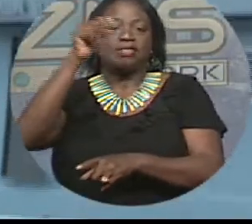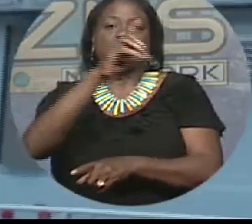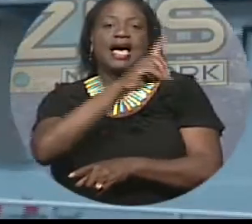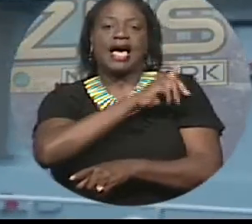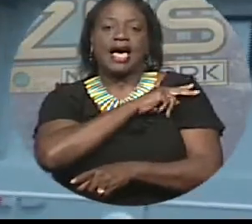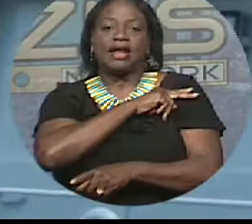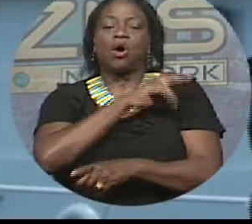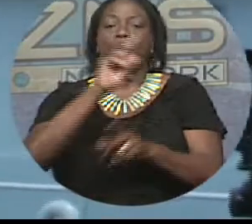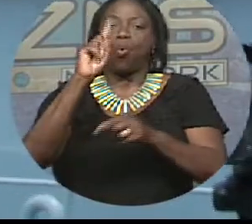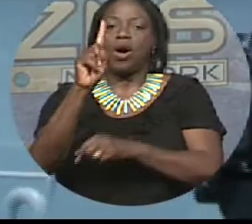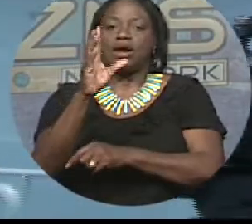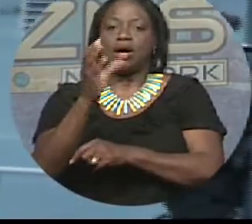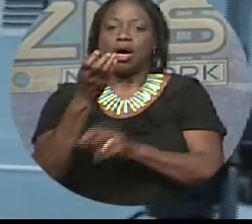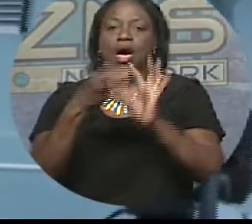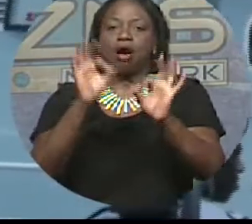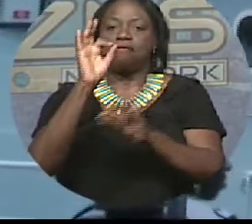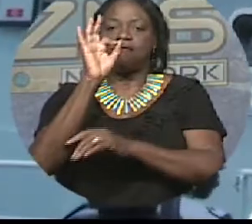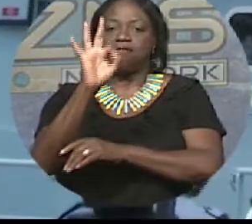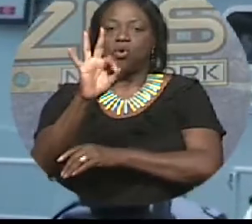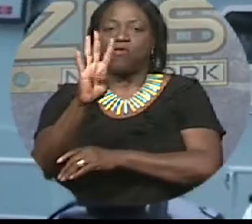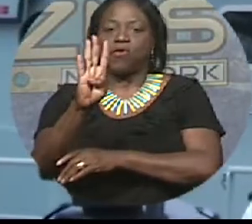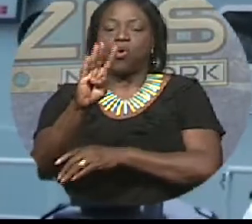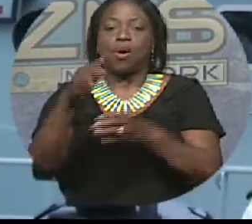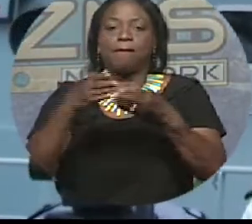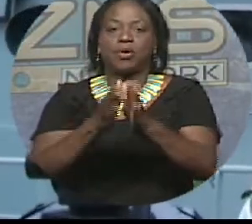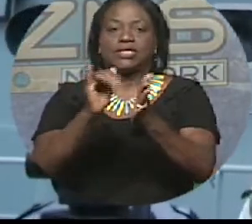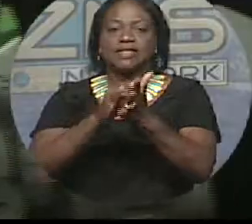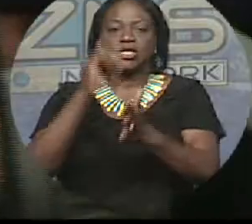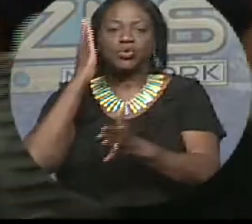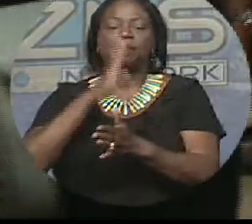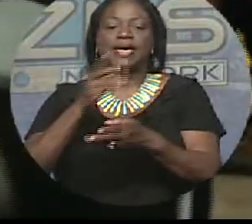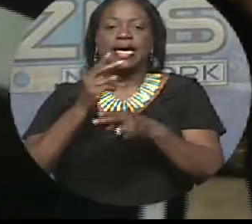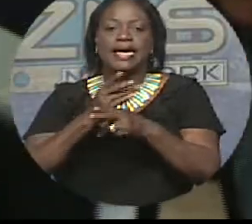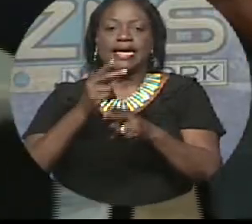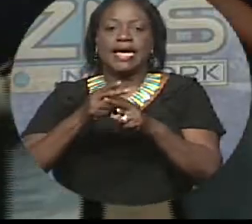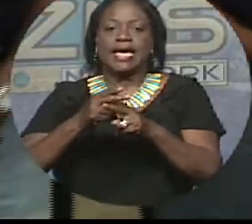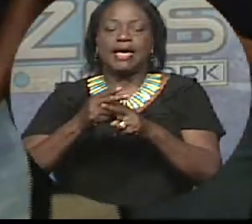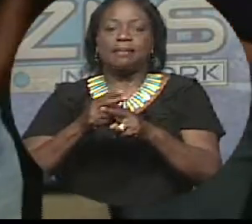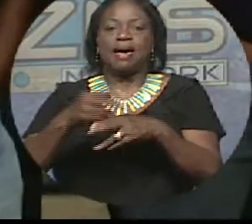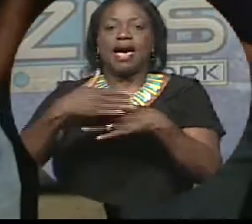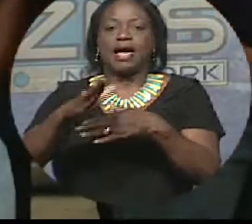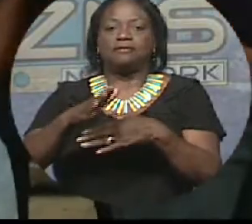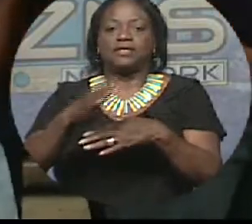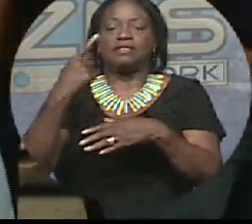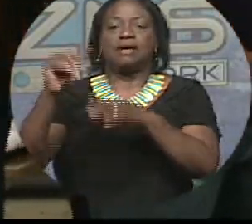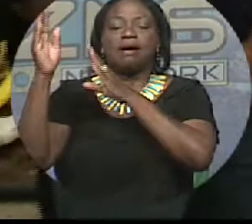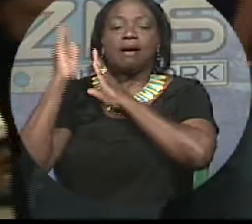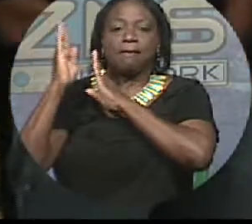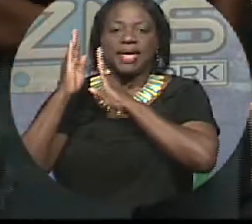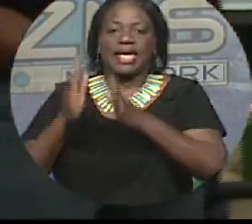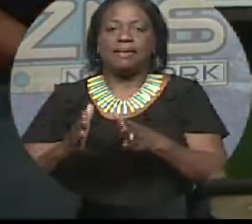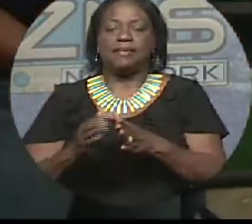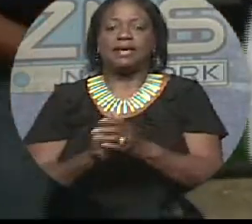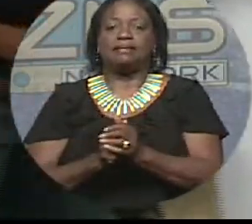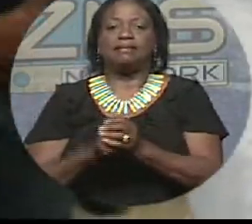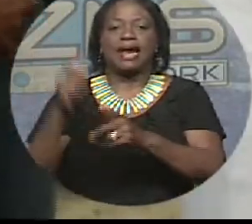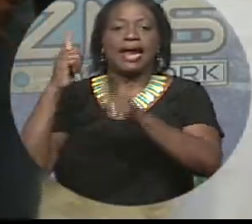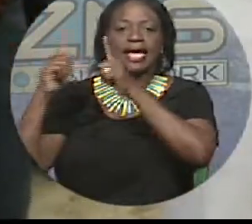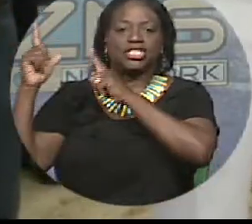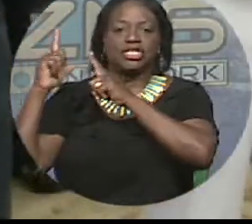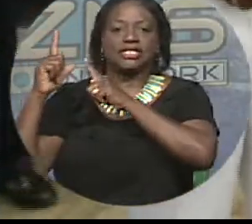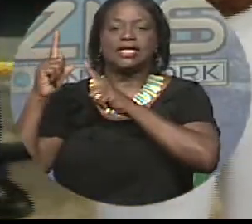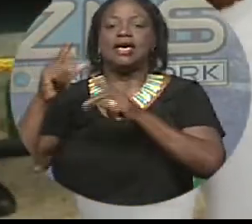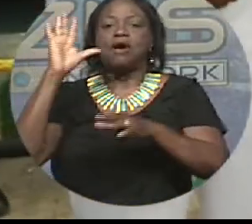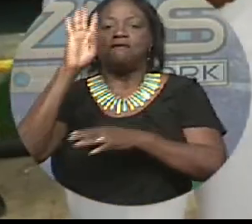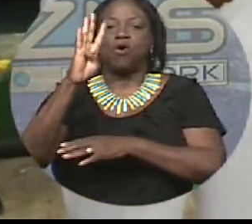four vessels that will be named after Bahamian legends. The 24-crew vessel has four women officers on board. Fresh from